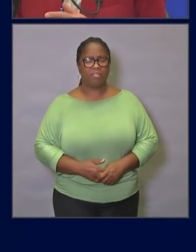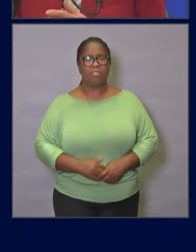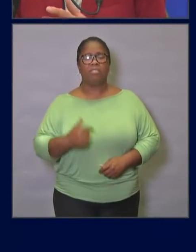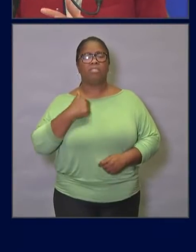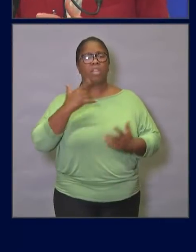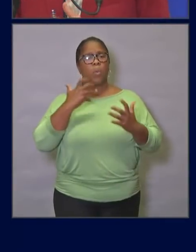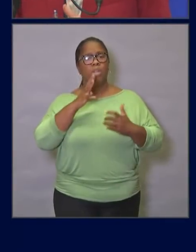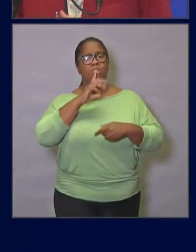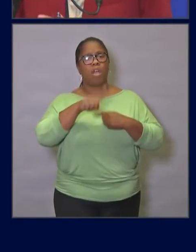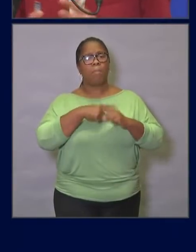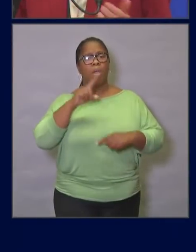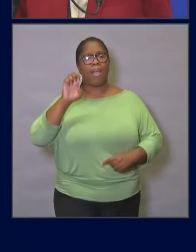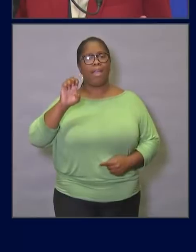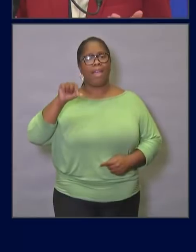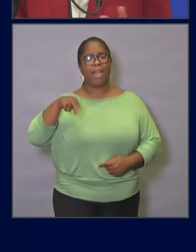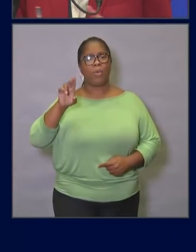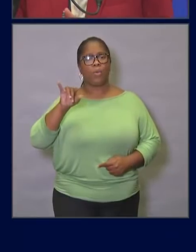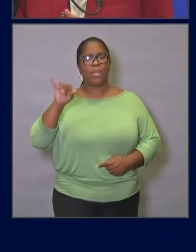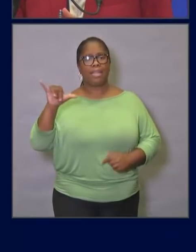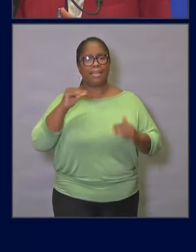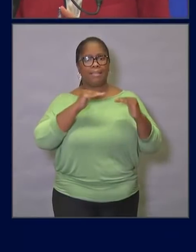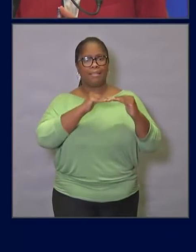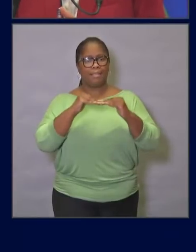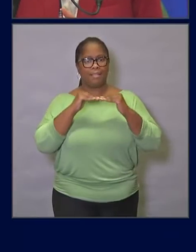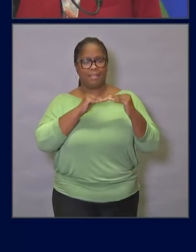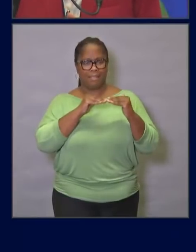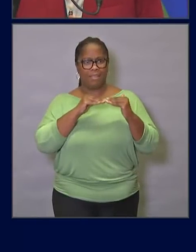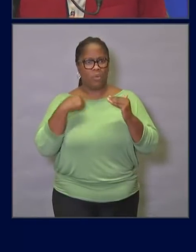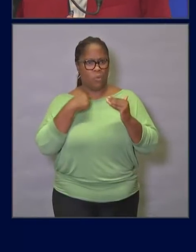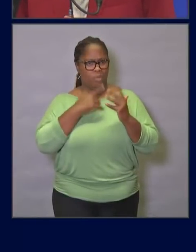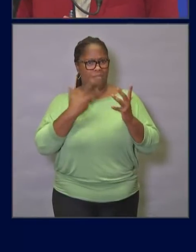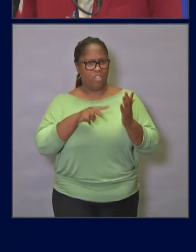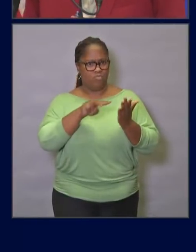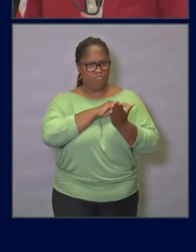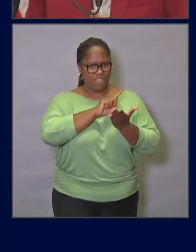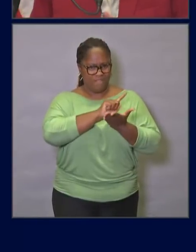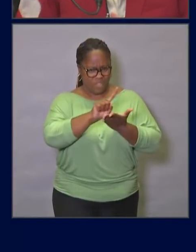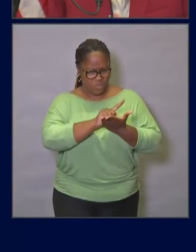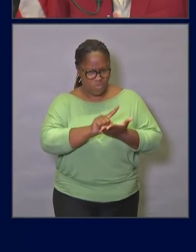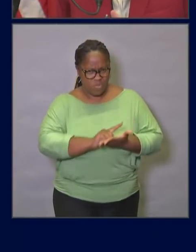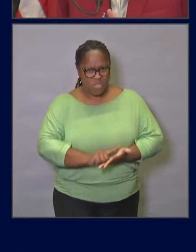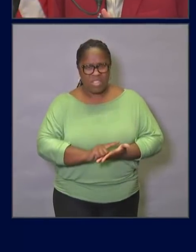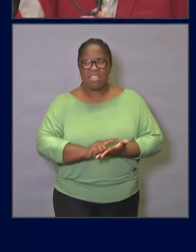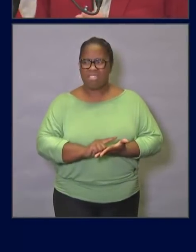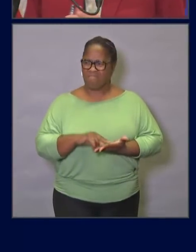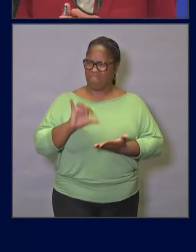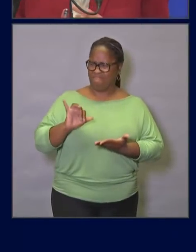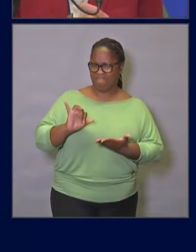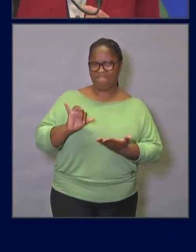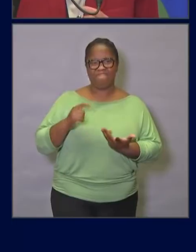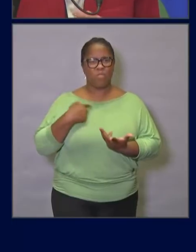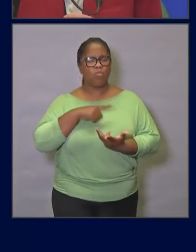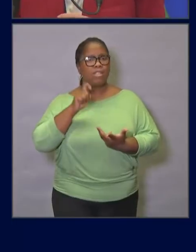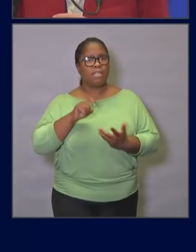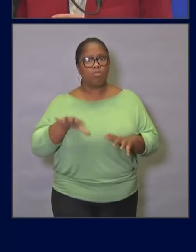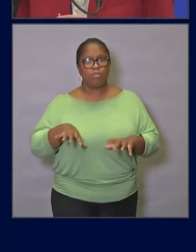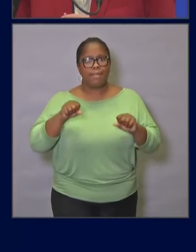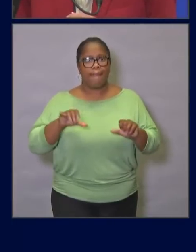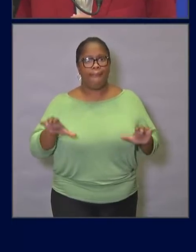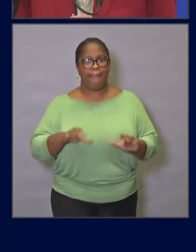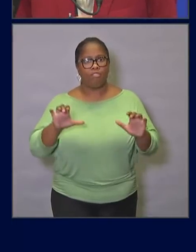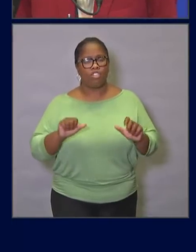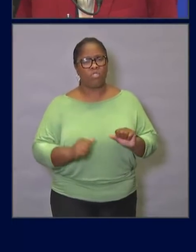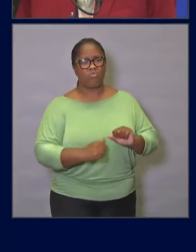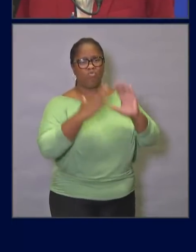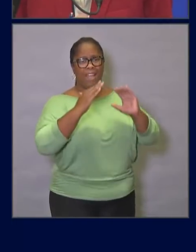equity, and we also review these slides on a weekly basis, because it's a reminder that we need to take some action to address